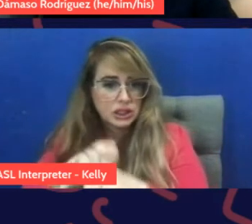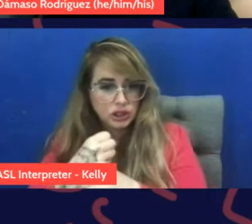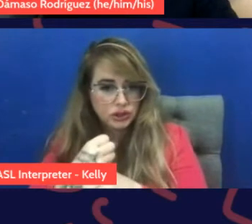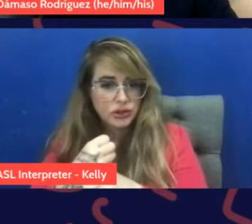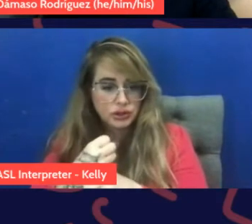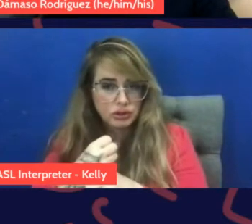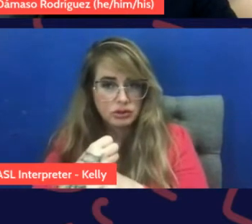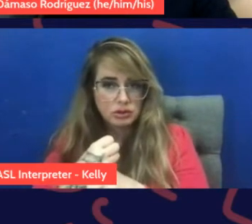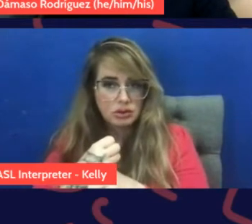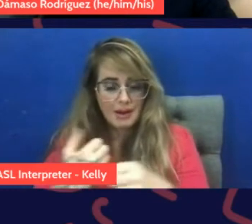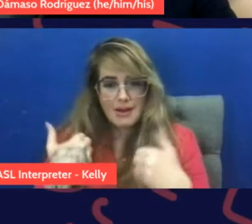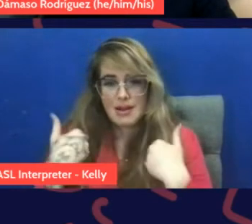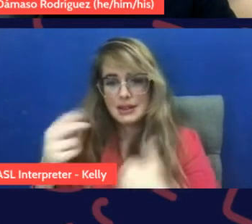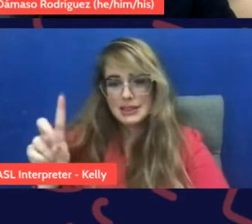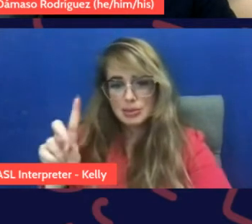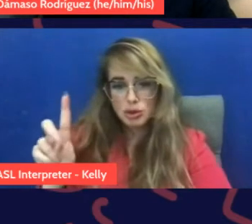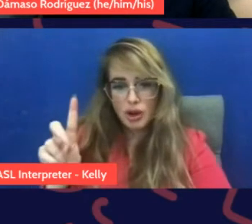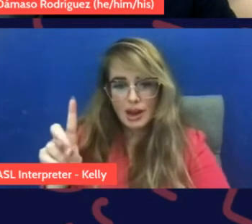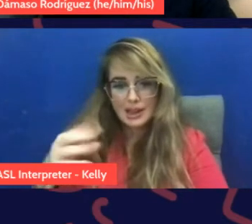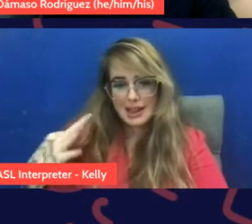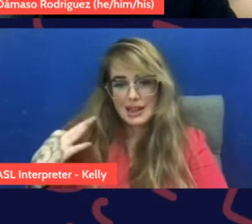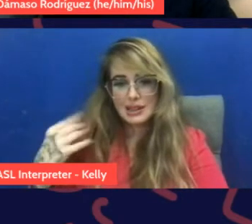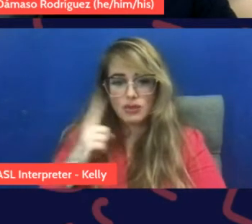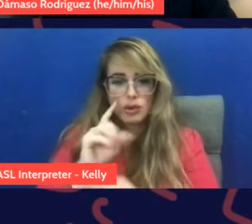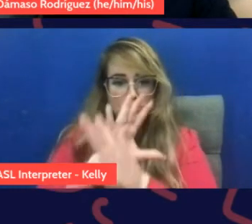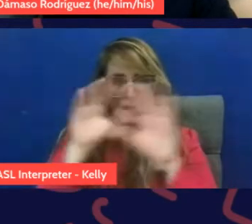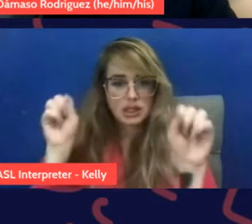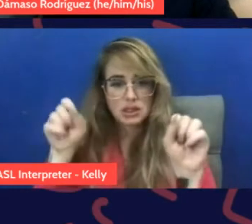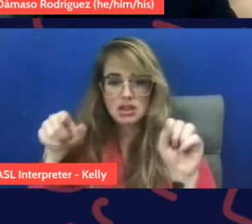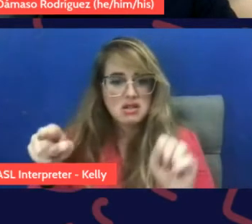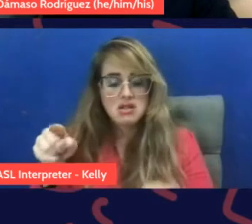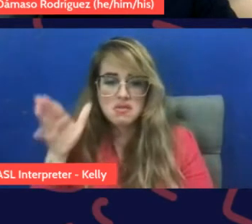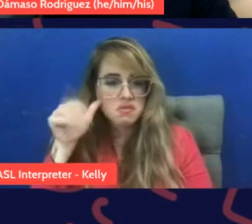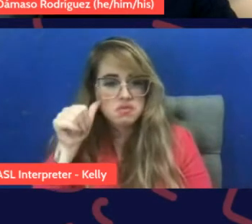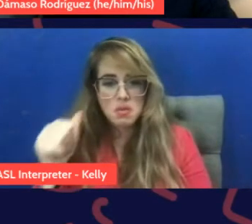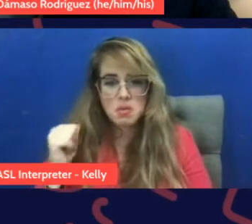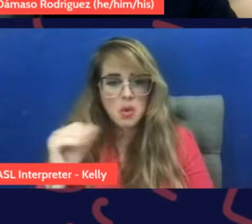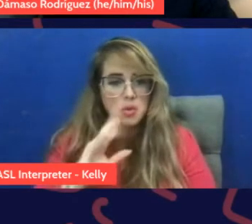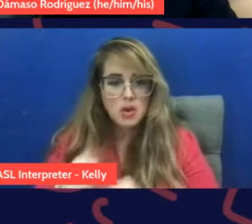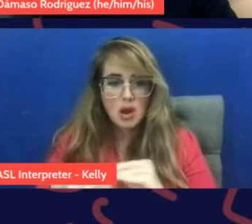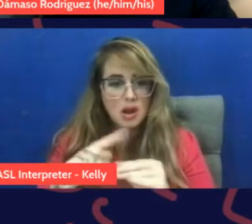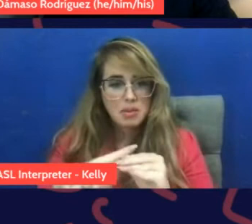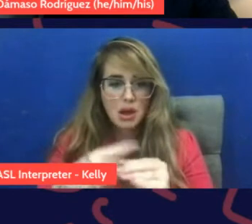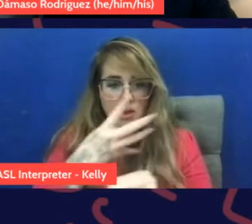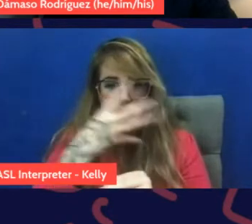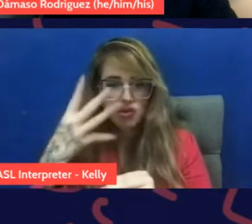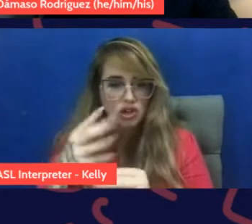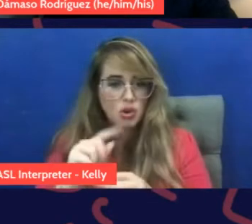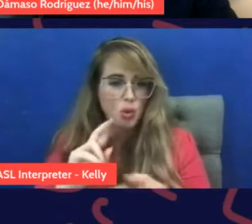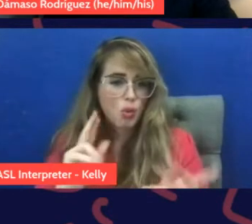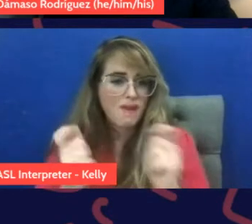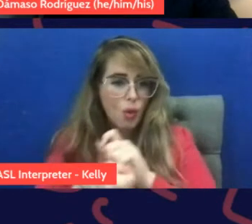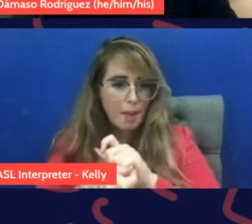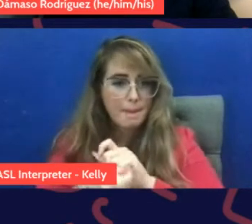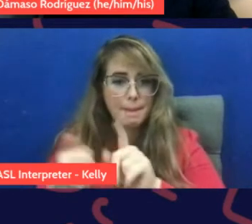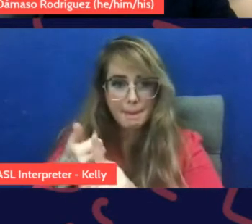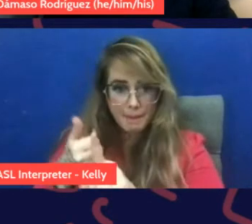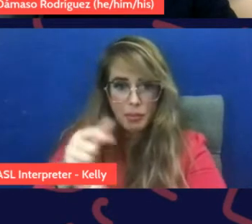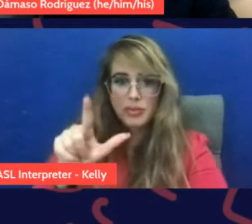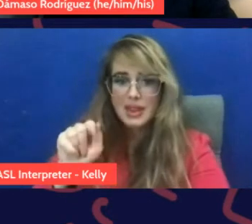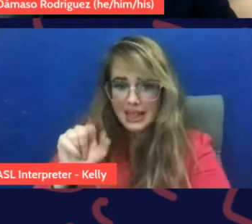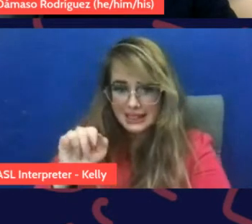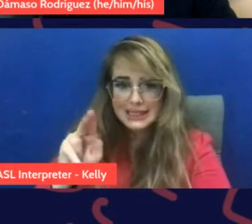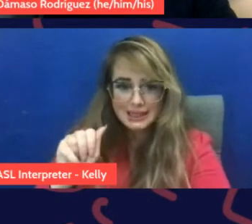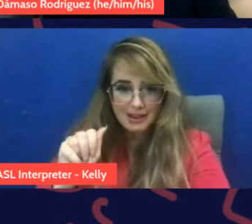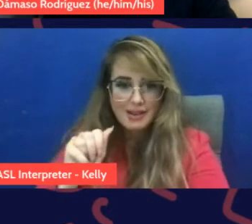a Democratic candidate for president that was unwilling to talk about full immigration reform. In fact, it was a Latina candidate